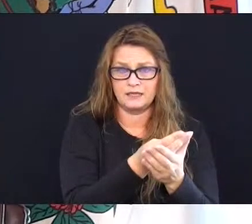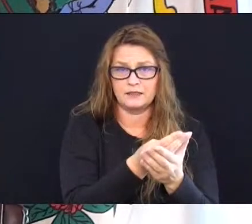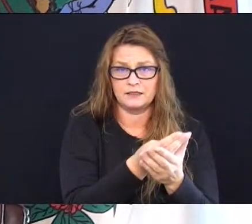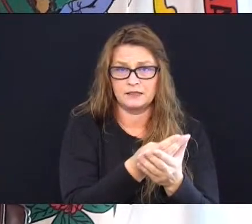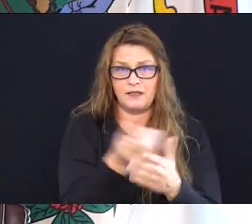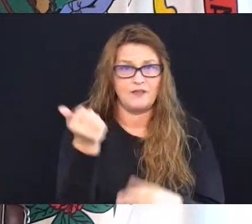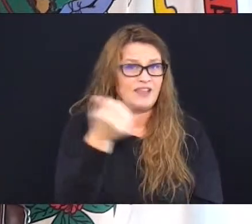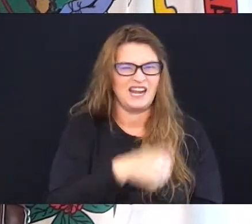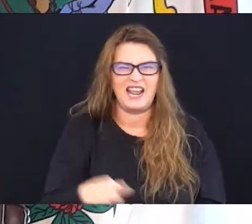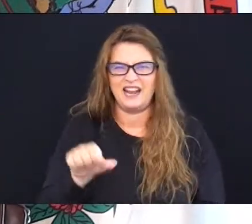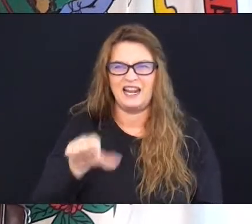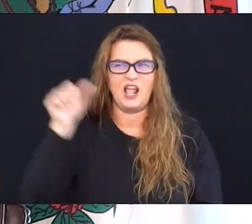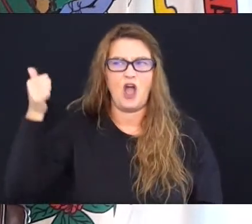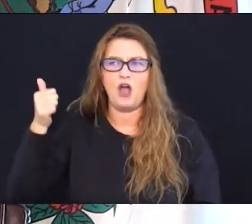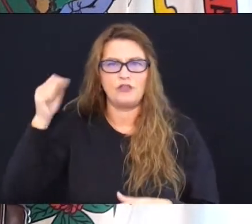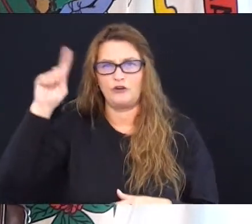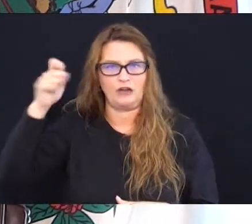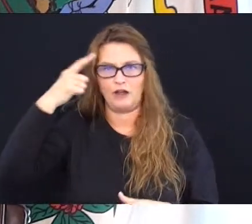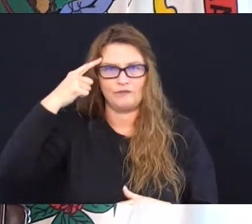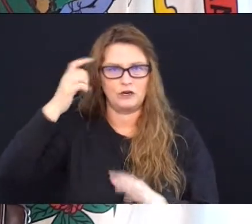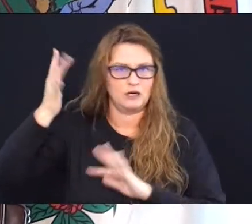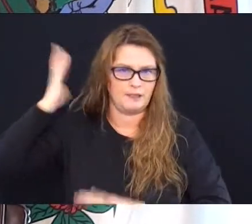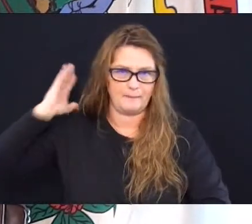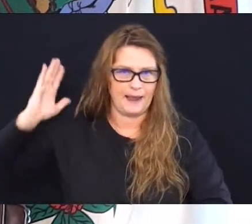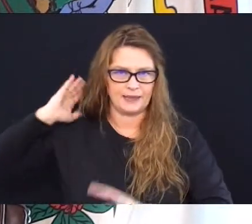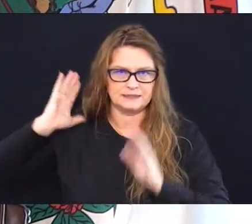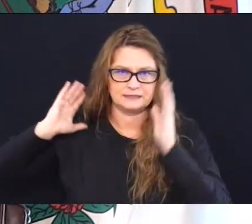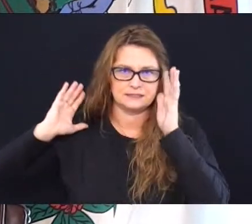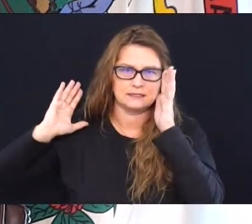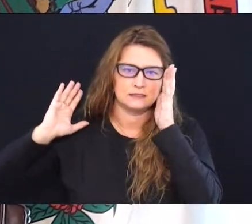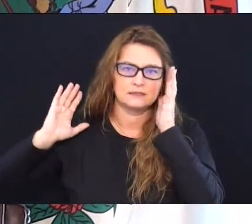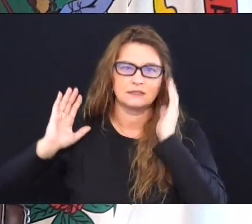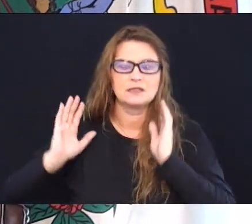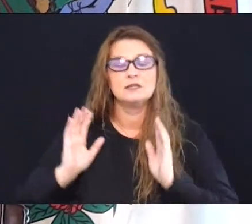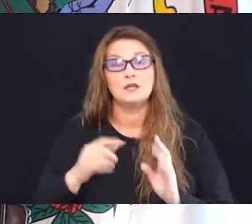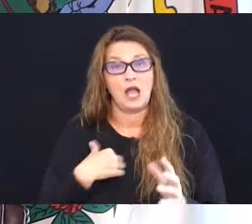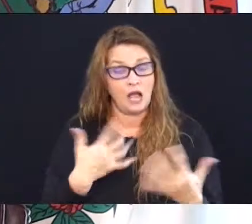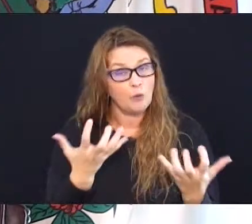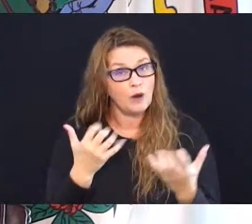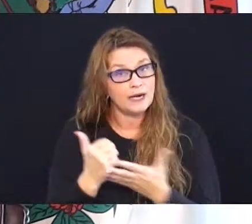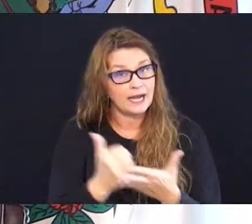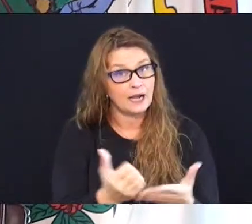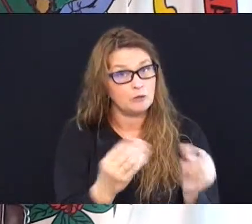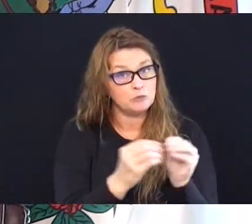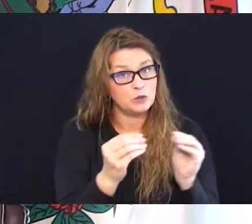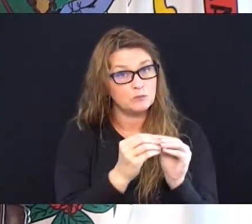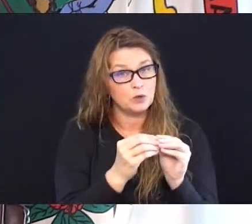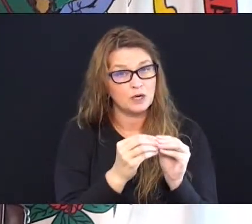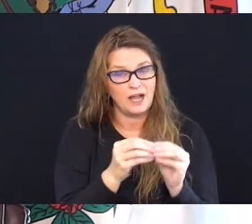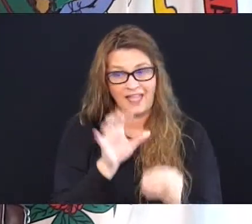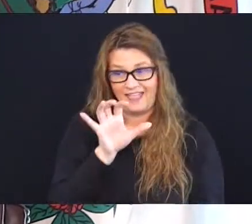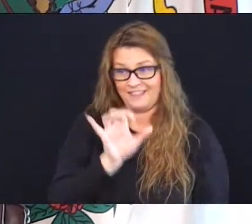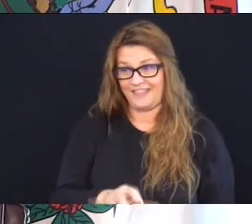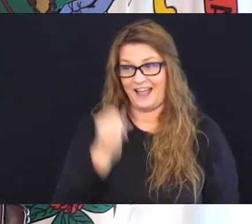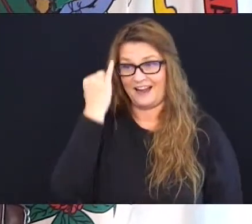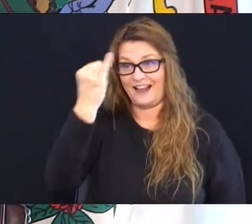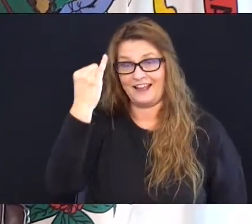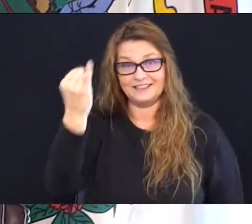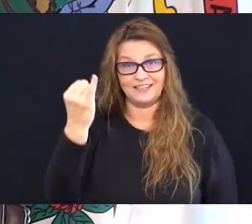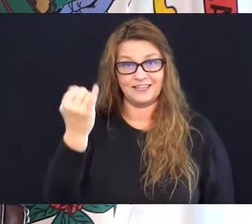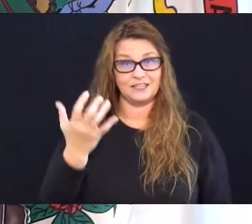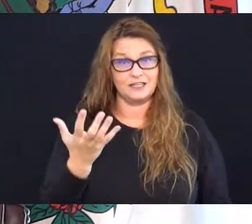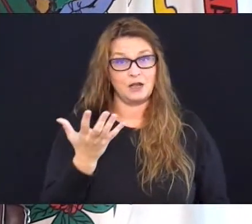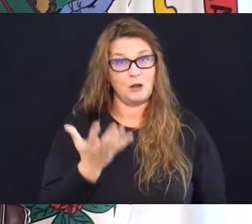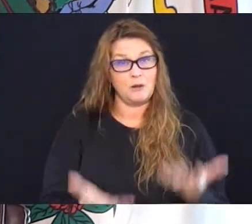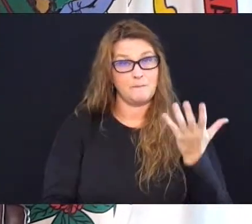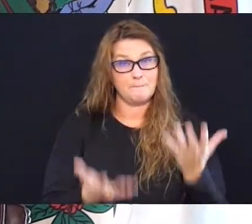governor, period. And we've tried to help more and more. In regard to this idea, all I would say is it